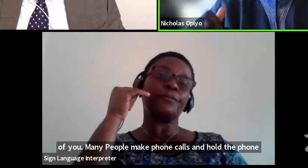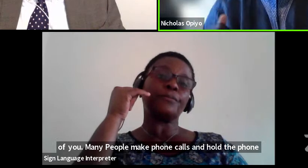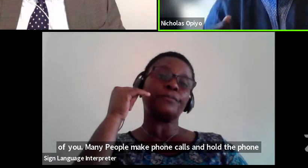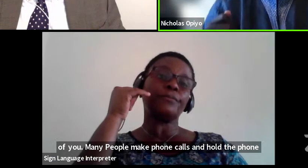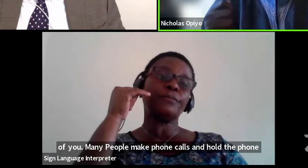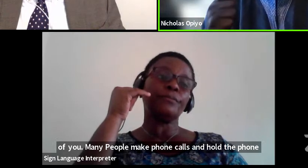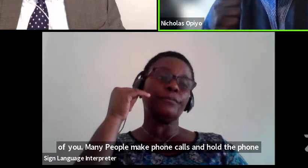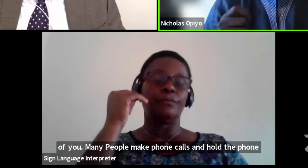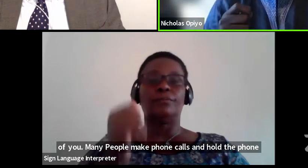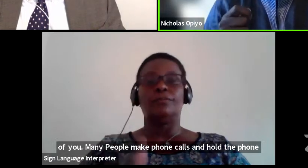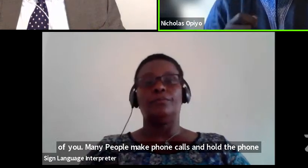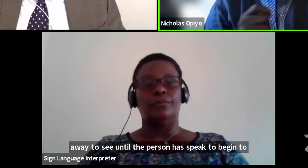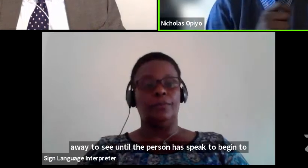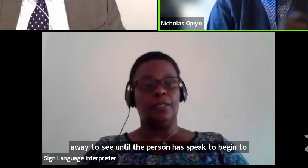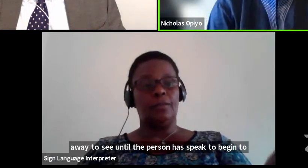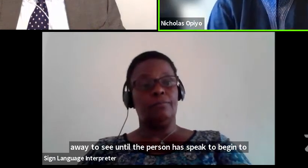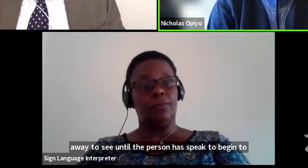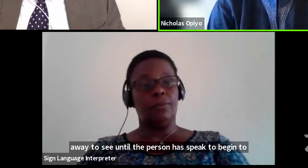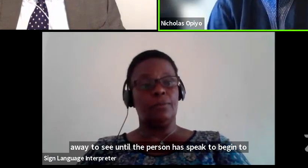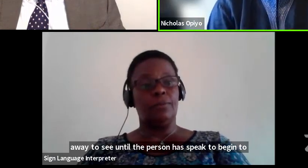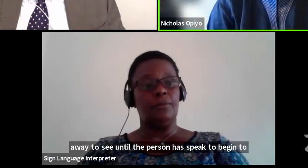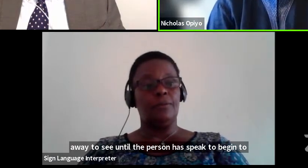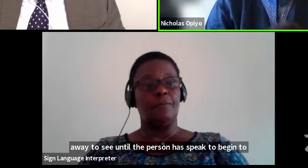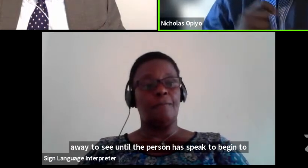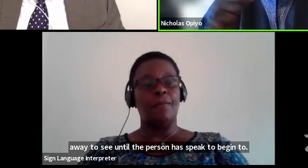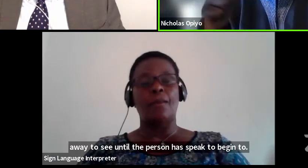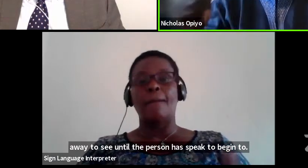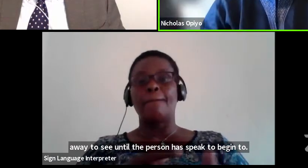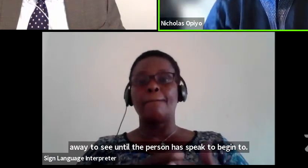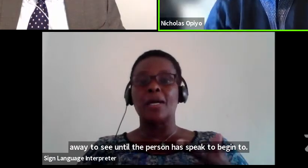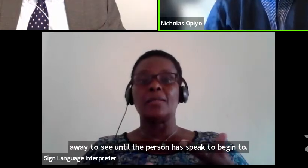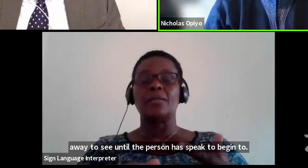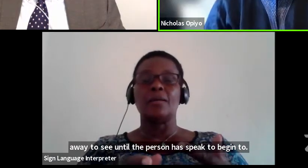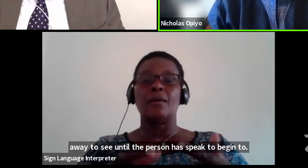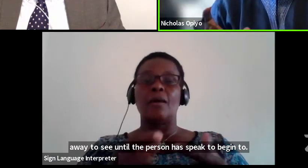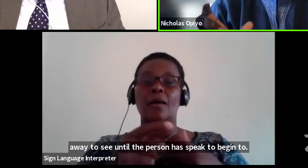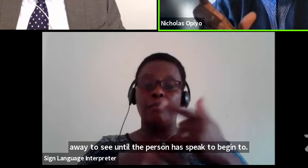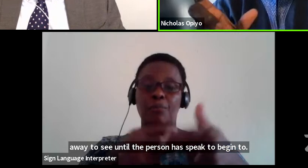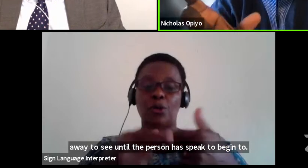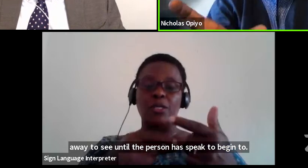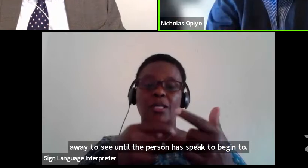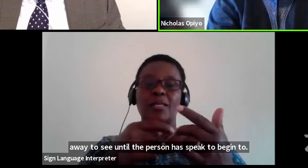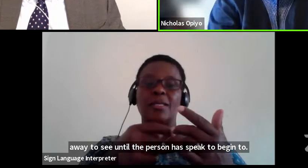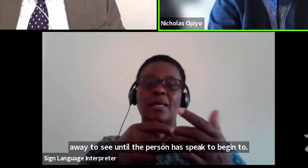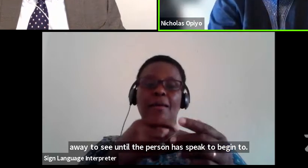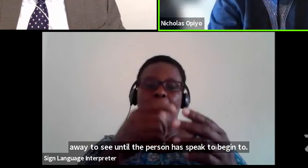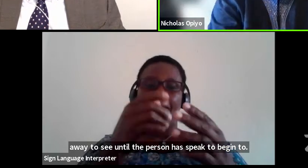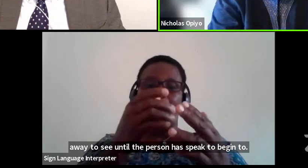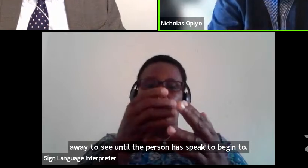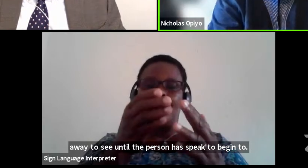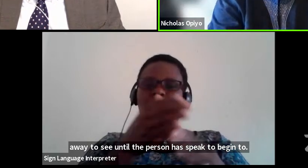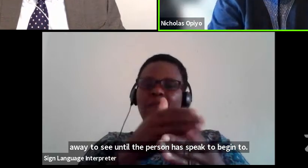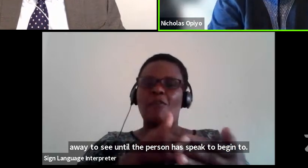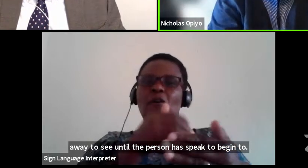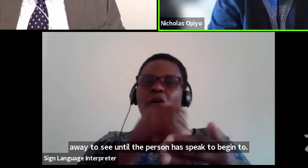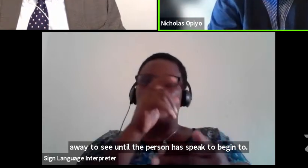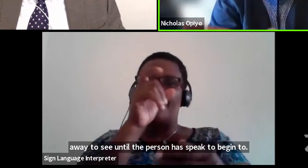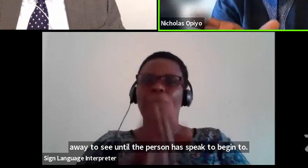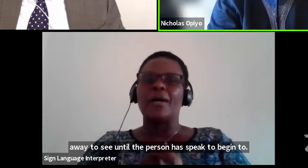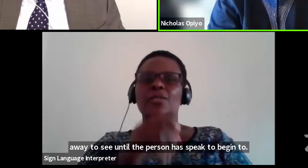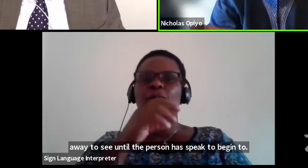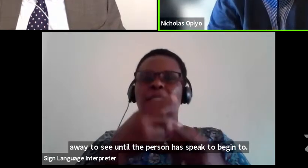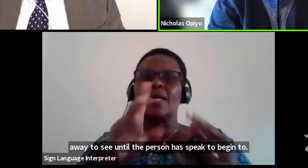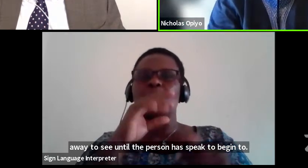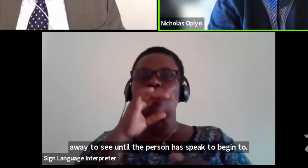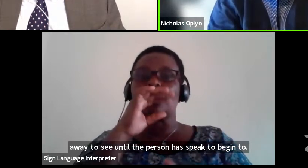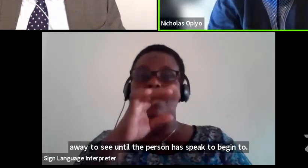to, but the process between a phone ringing and a phone being picked, you can pick so much stuff in between there, and